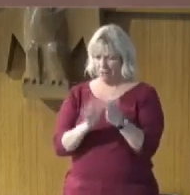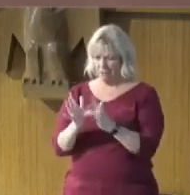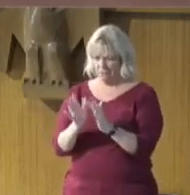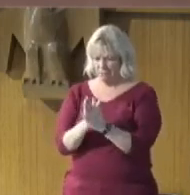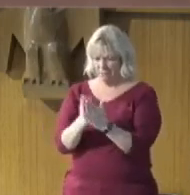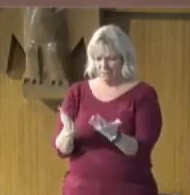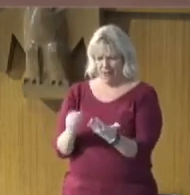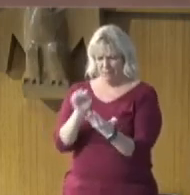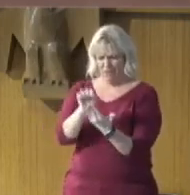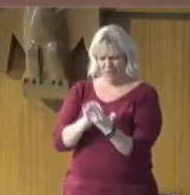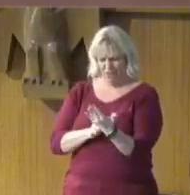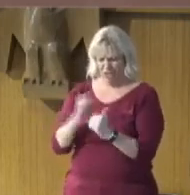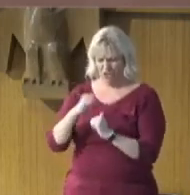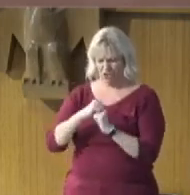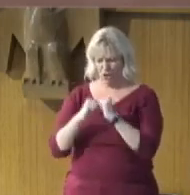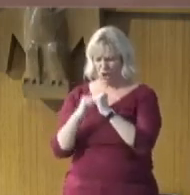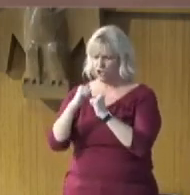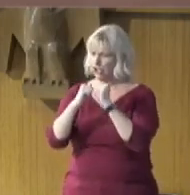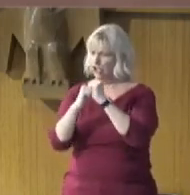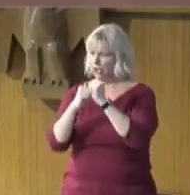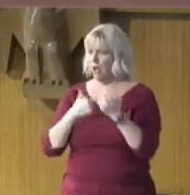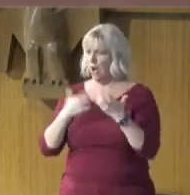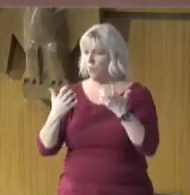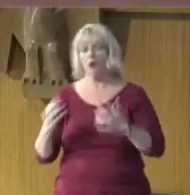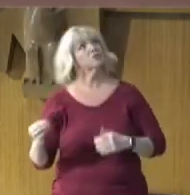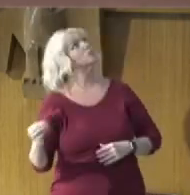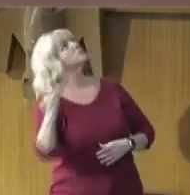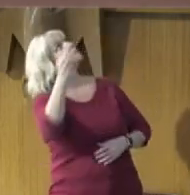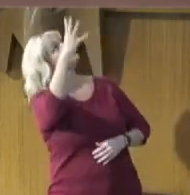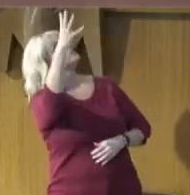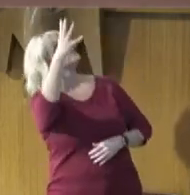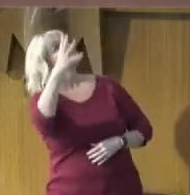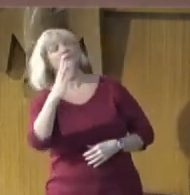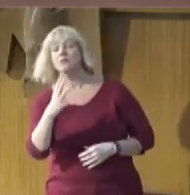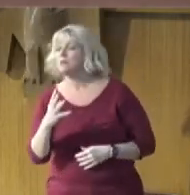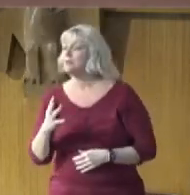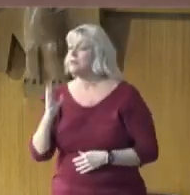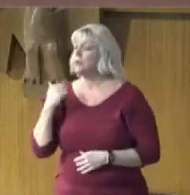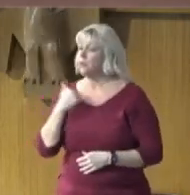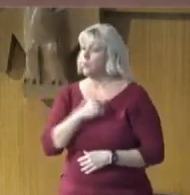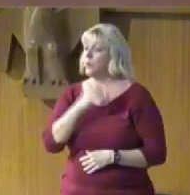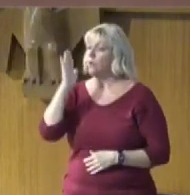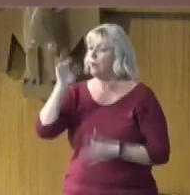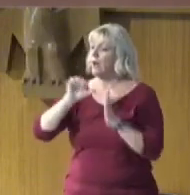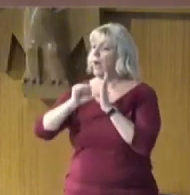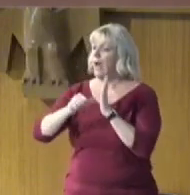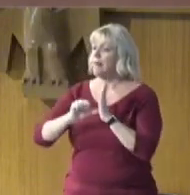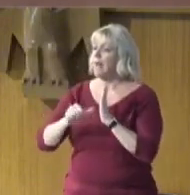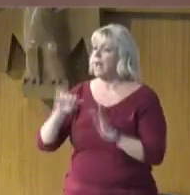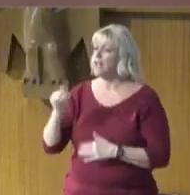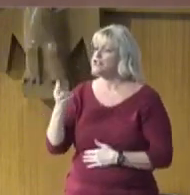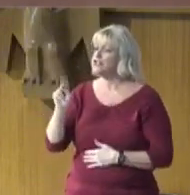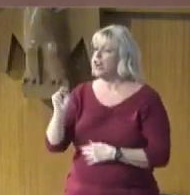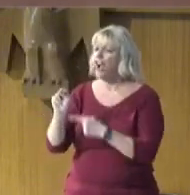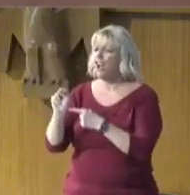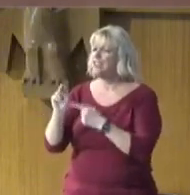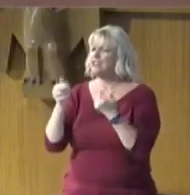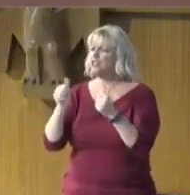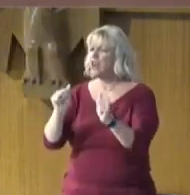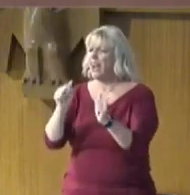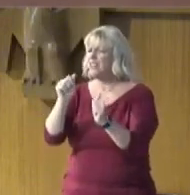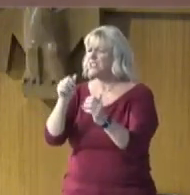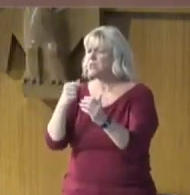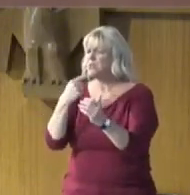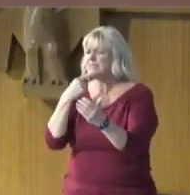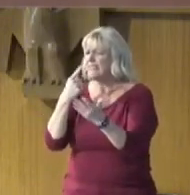is going. So I'm going to actually put an outline up on the screen, and we're going to highlight what it is that John is trying to say and how he